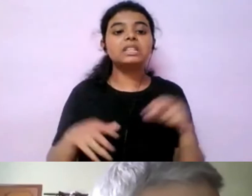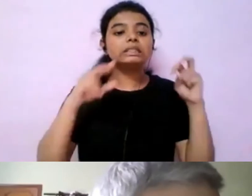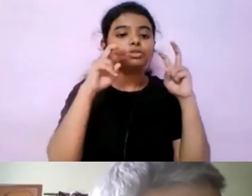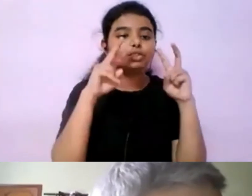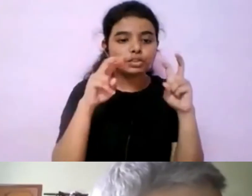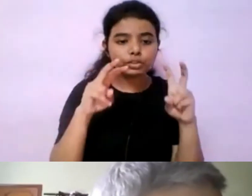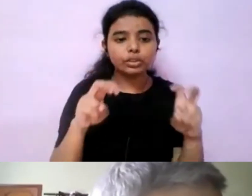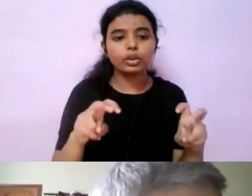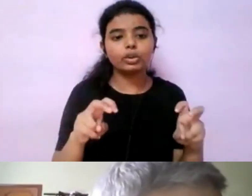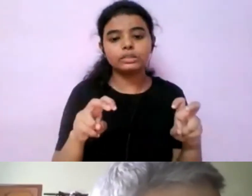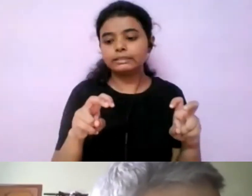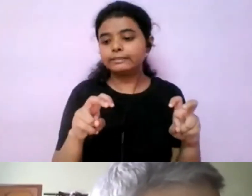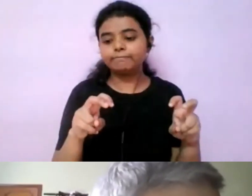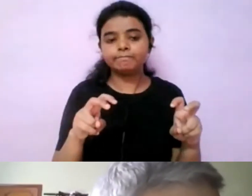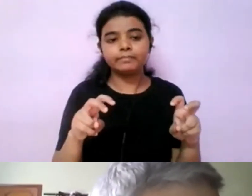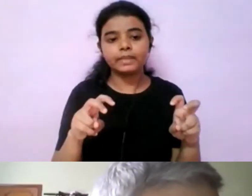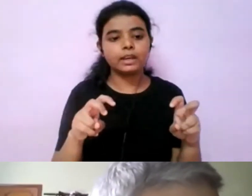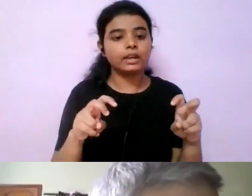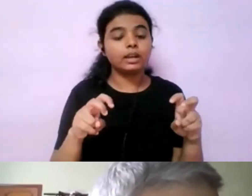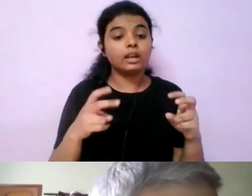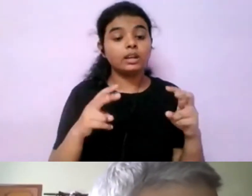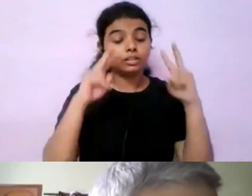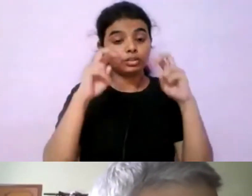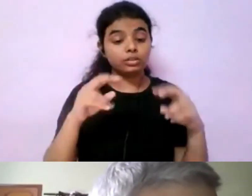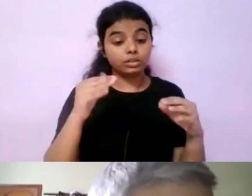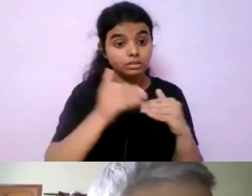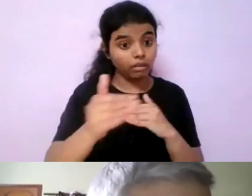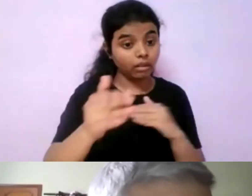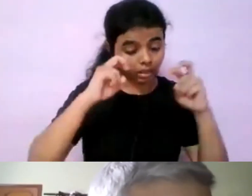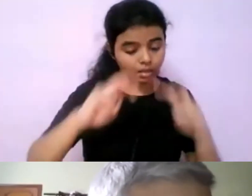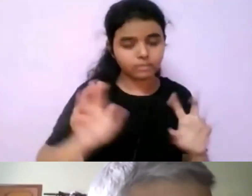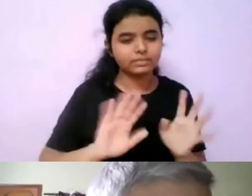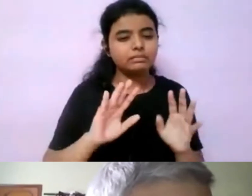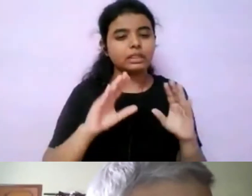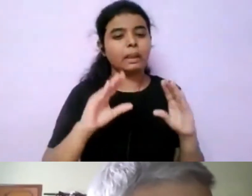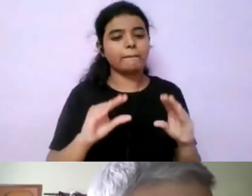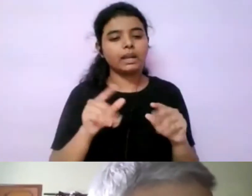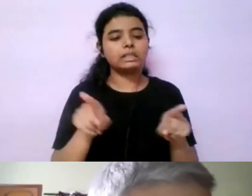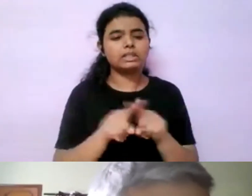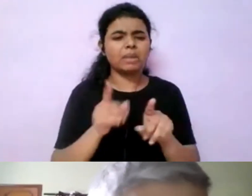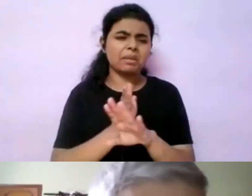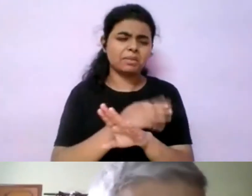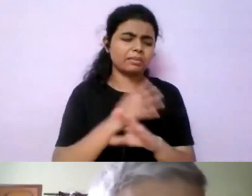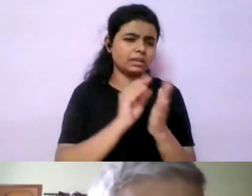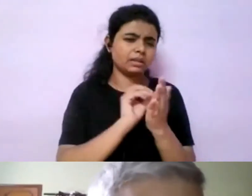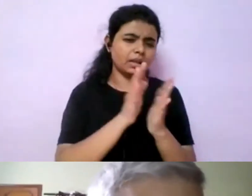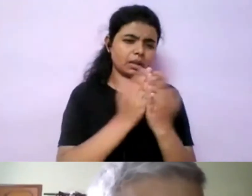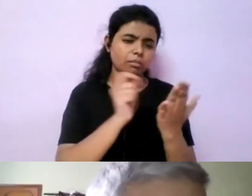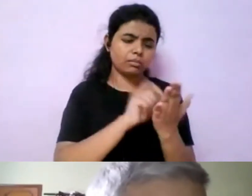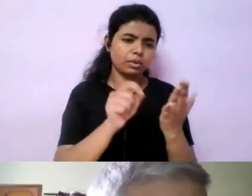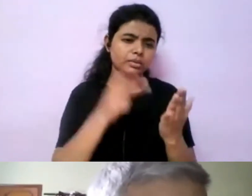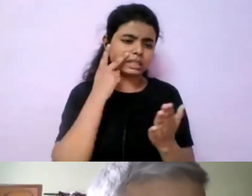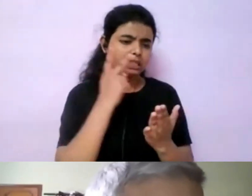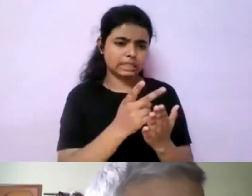is uncovering. So if I look at, for example, say the early work by Tom Shakespeare on disability and sex,